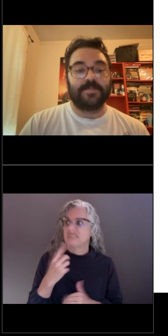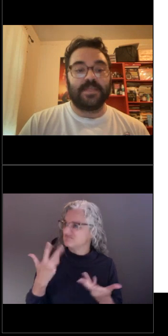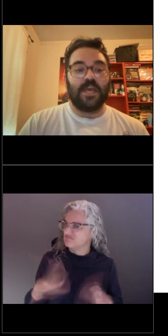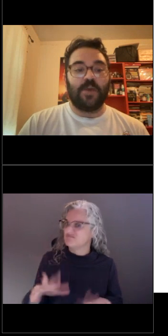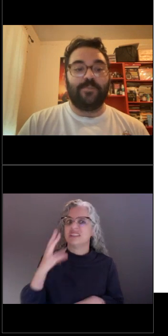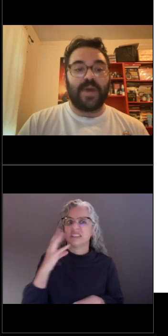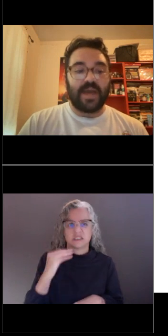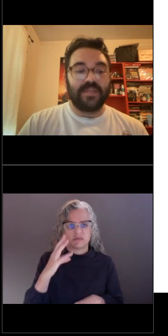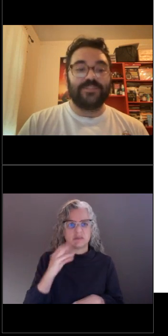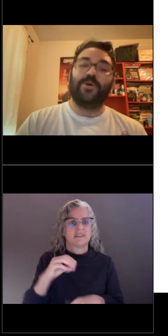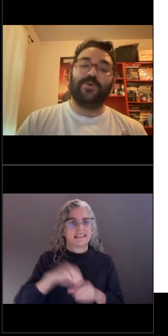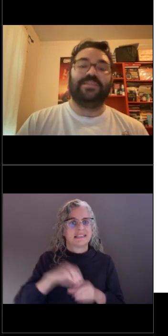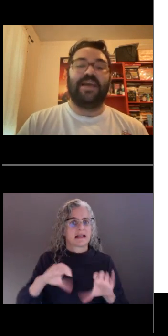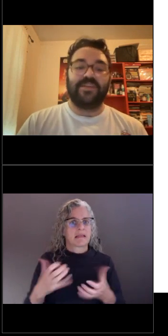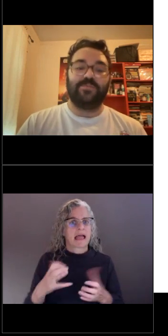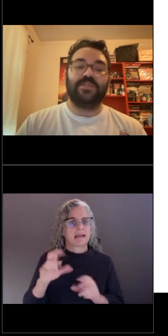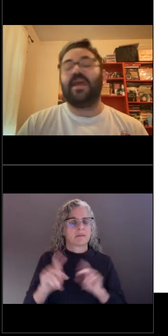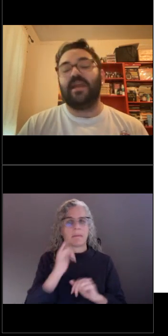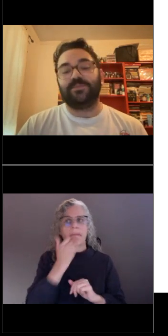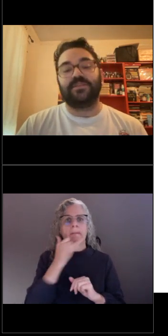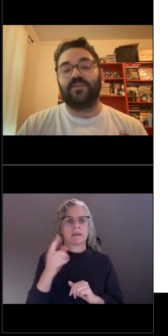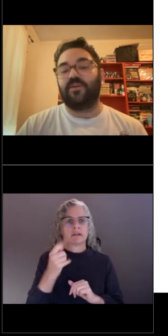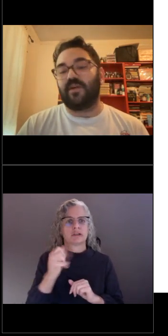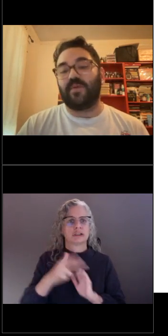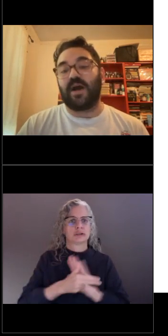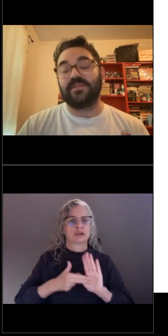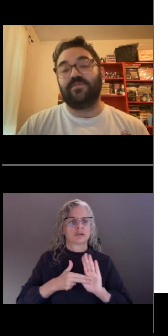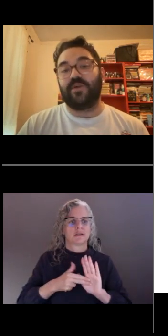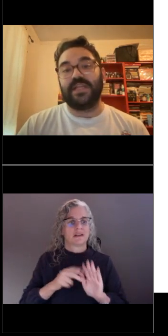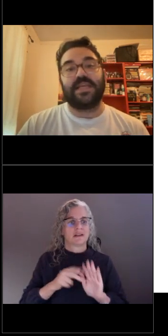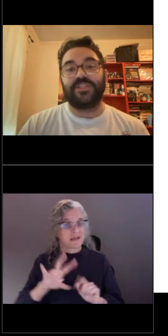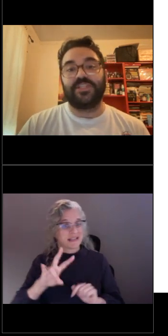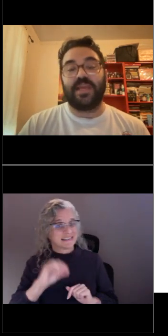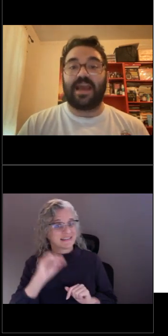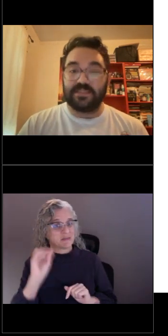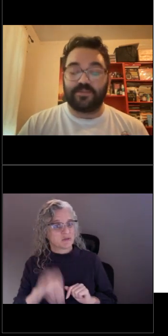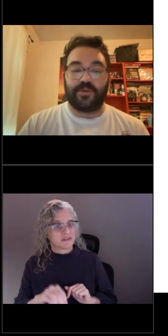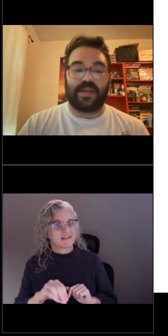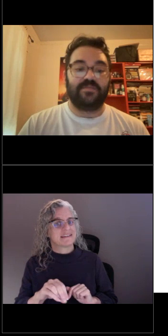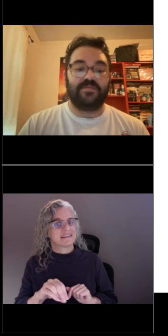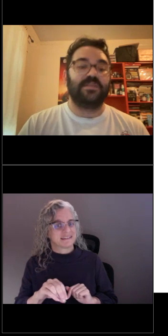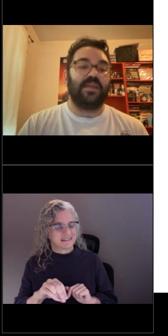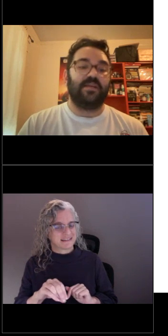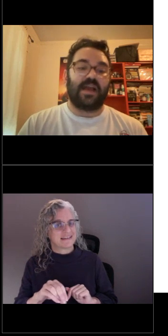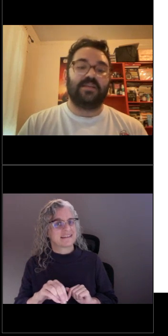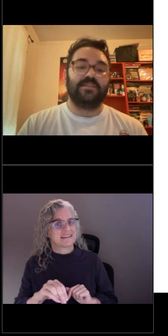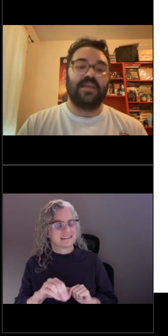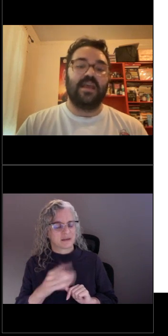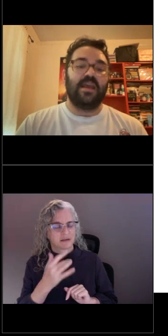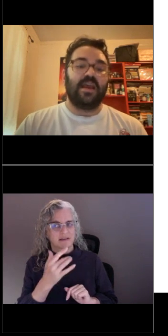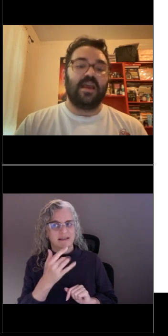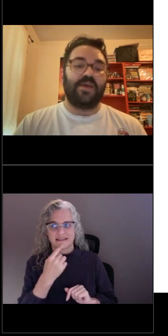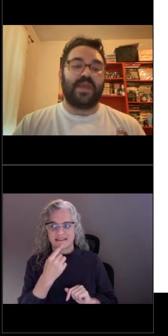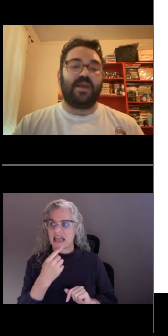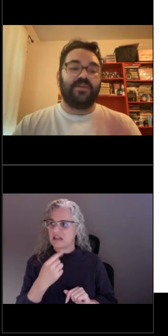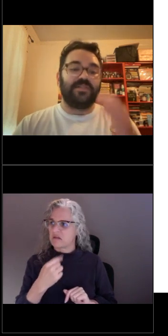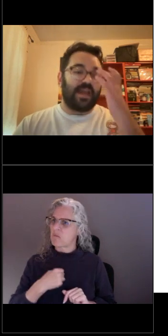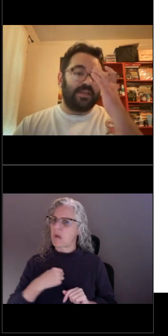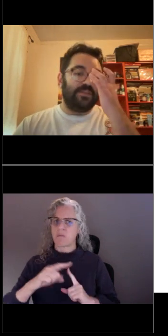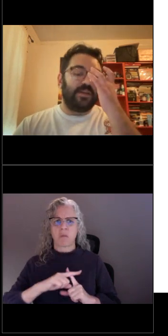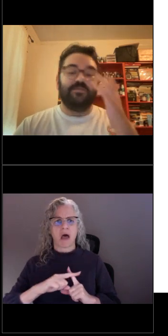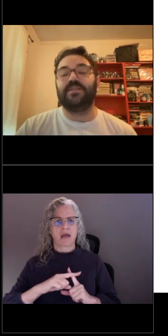class. But only 70% expressed an overall positive orientation to being asked for pronouns in class, and